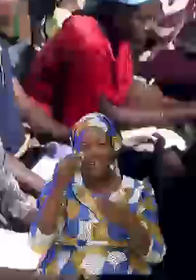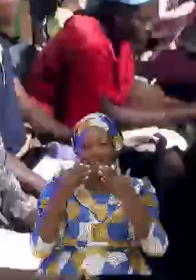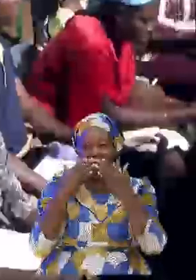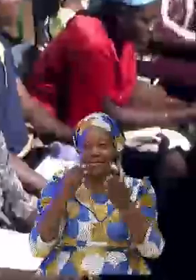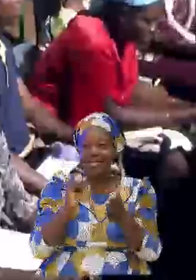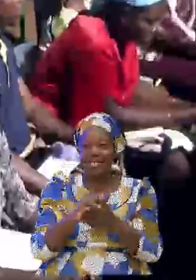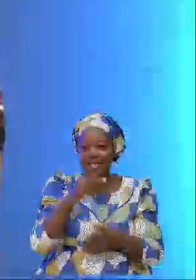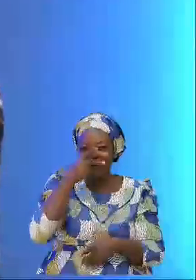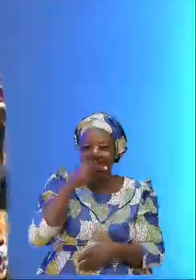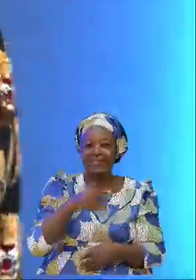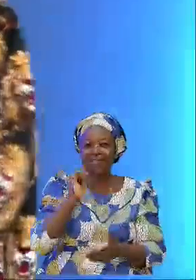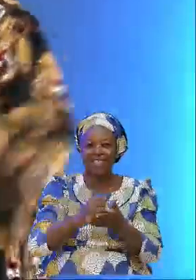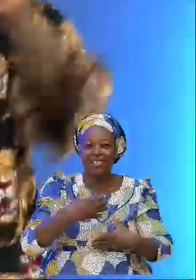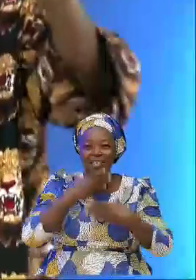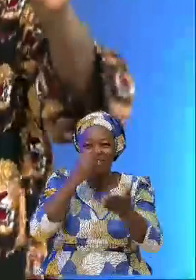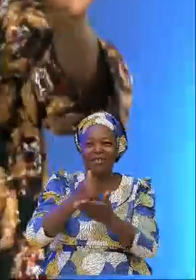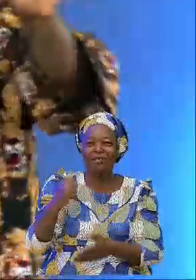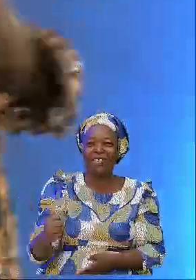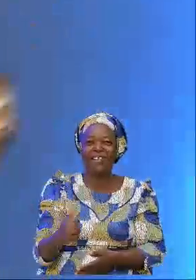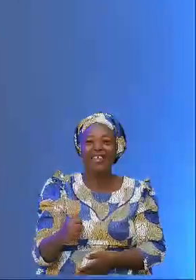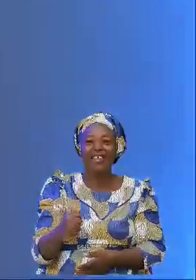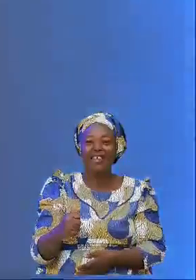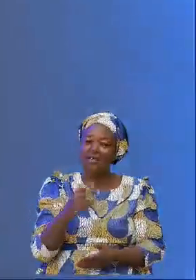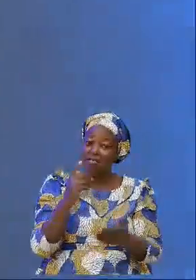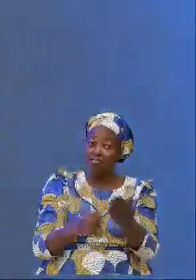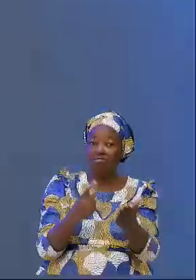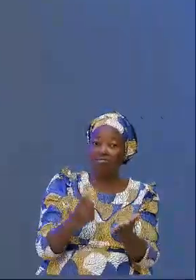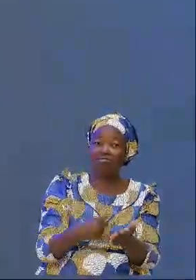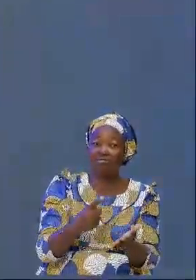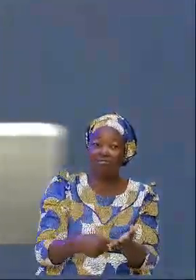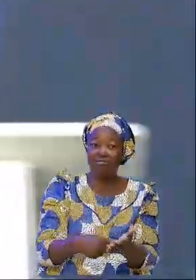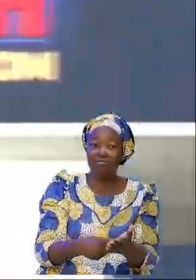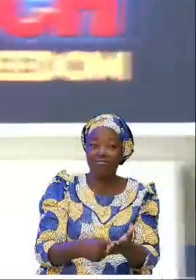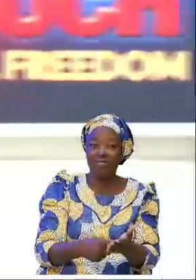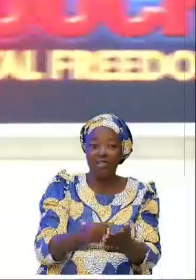You know, thank you, little boy there.